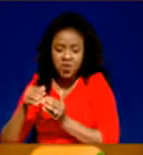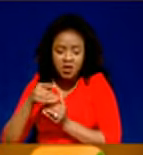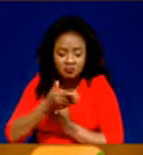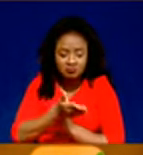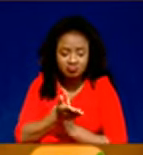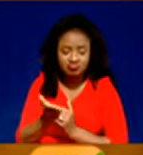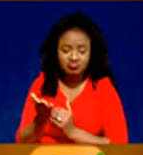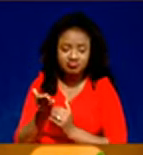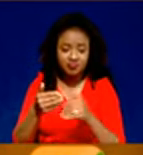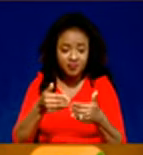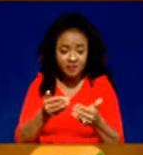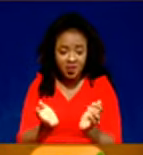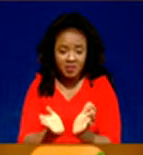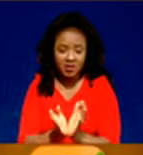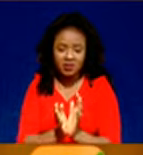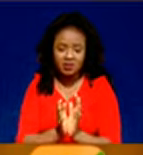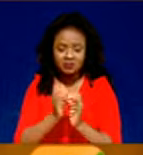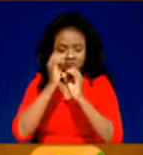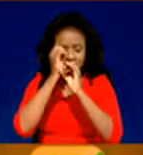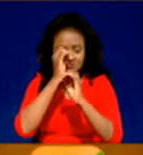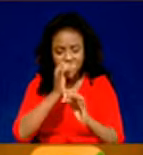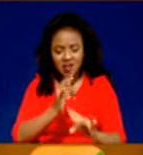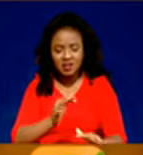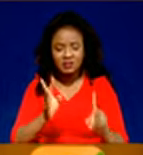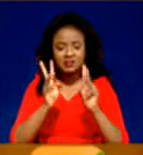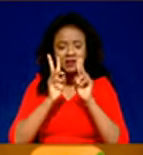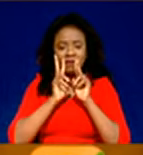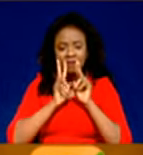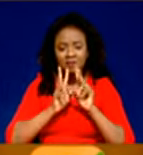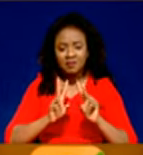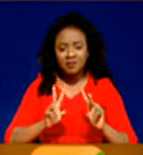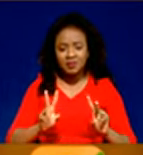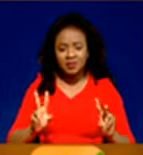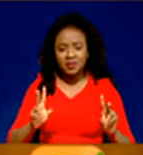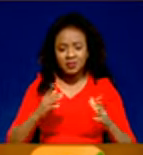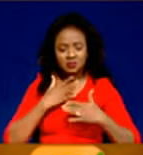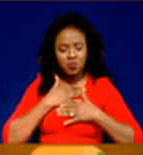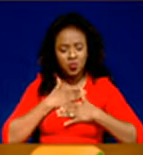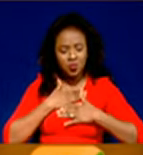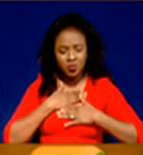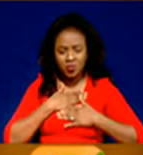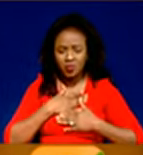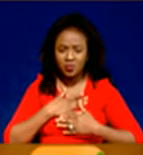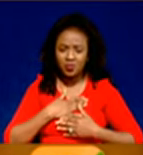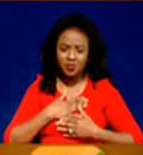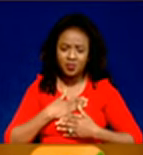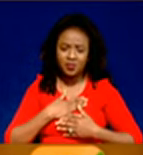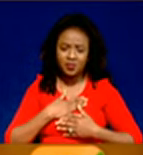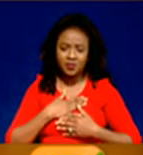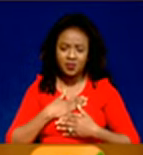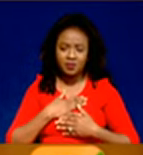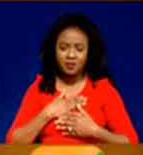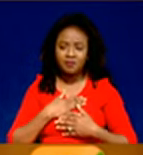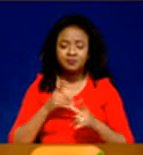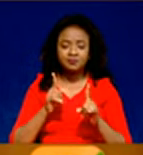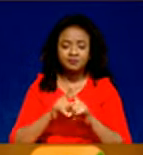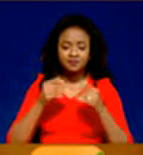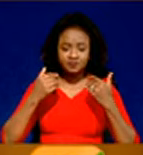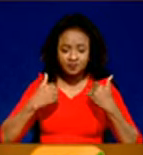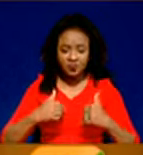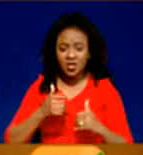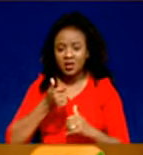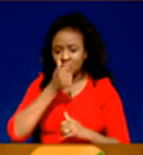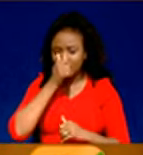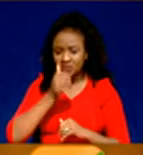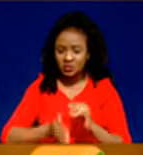families fortitude at this time of very deep sorrow. I also wish quick